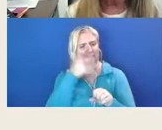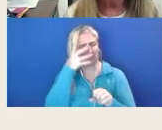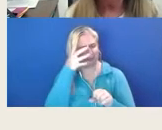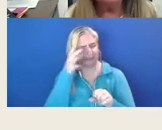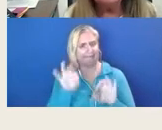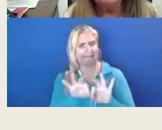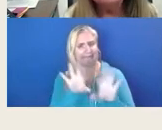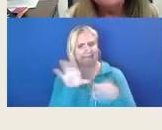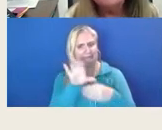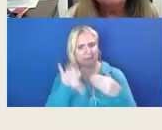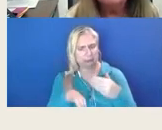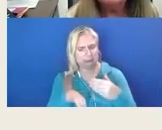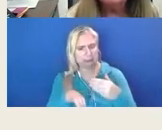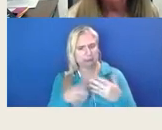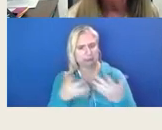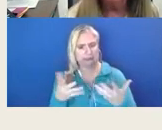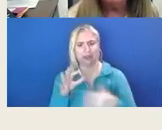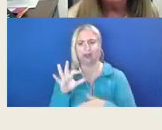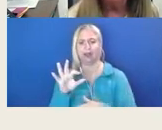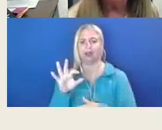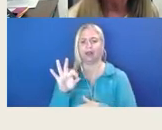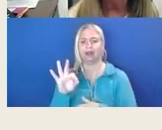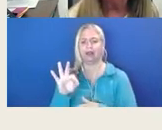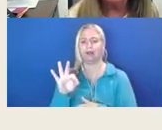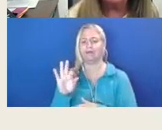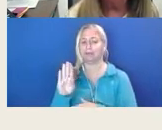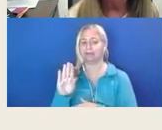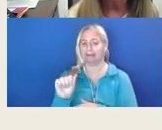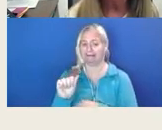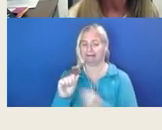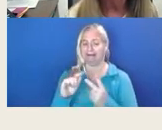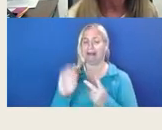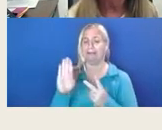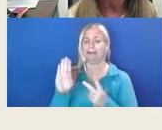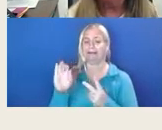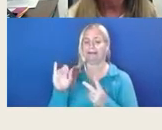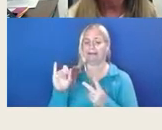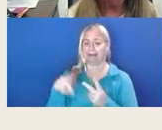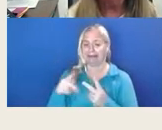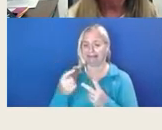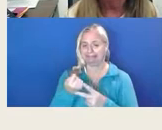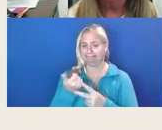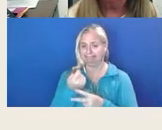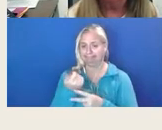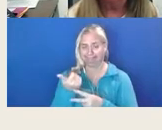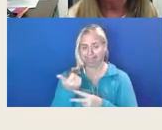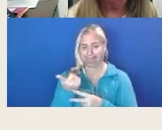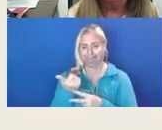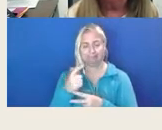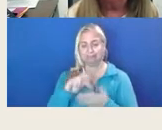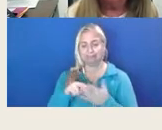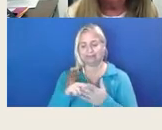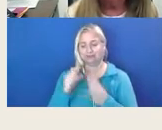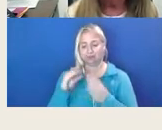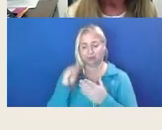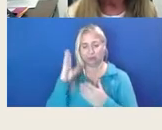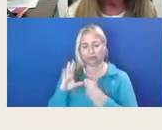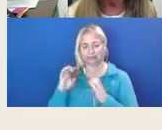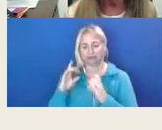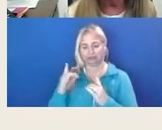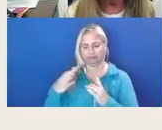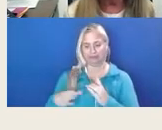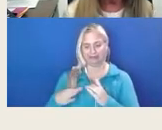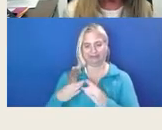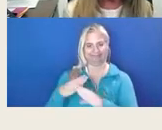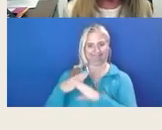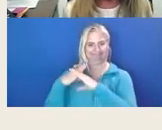conclusion, the omission of the FBA and the BIP deprived the student of educational benefit. And then look what was